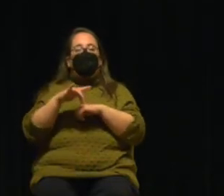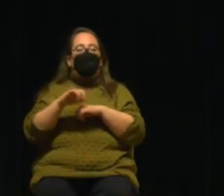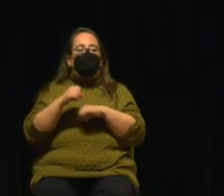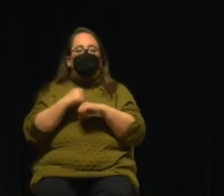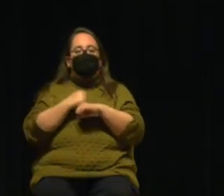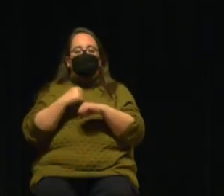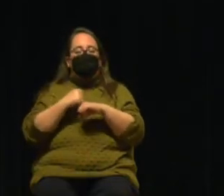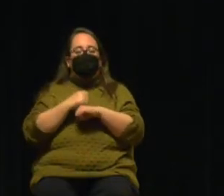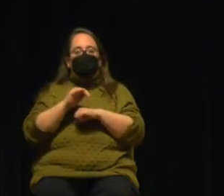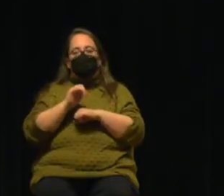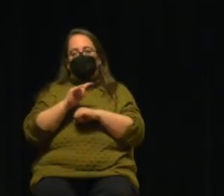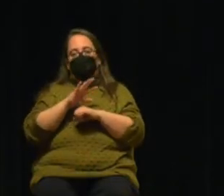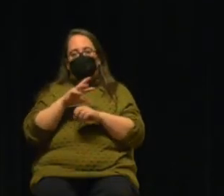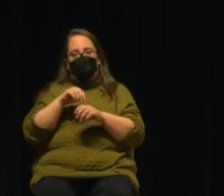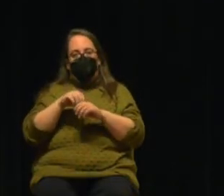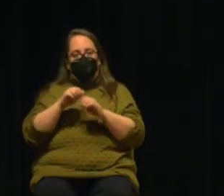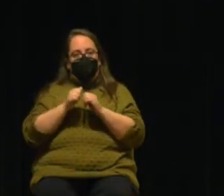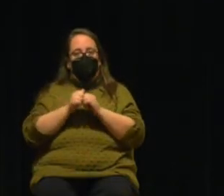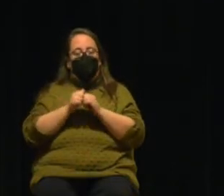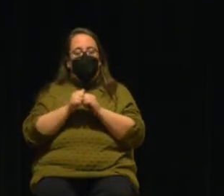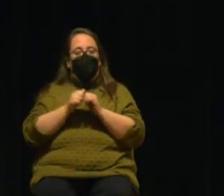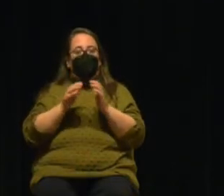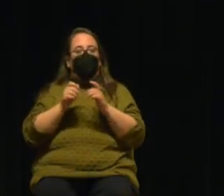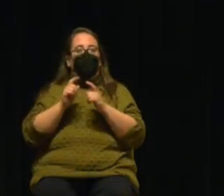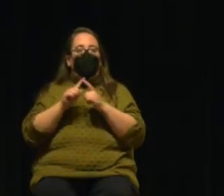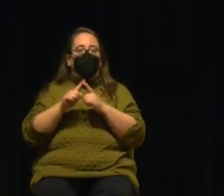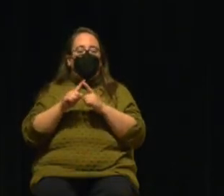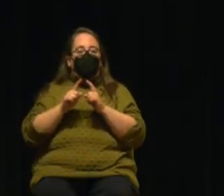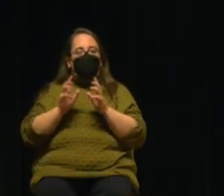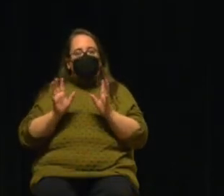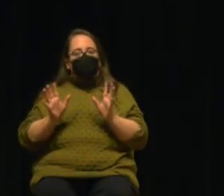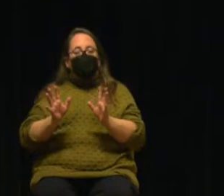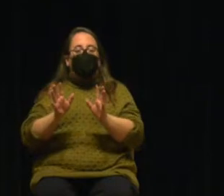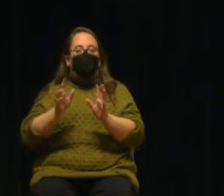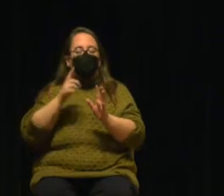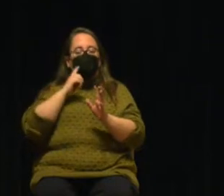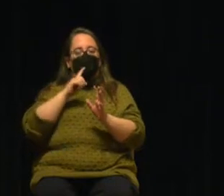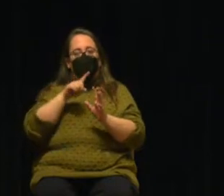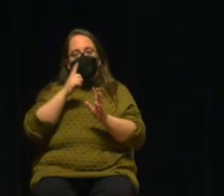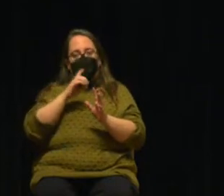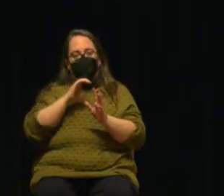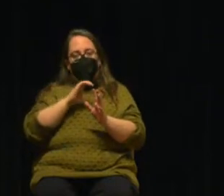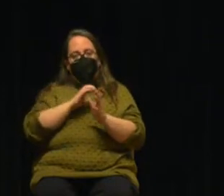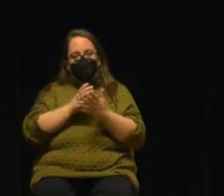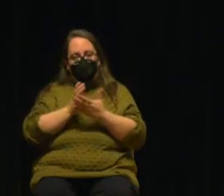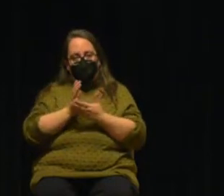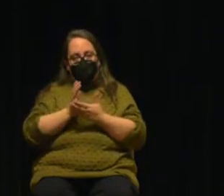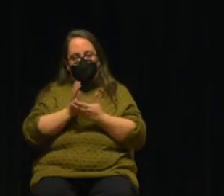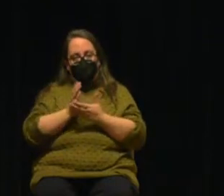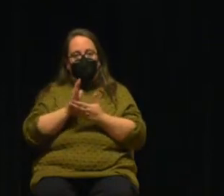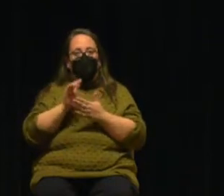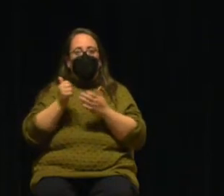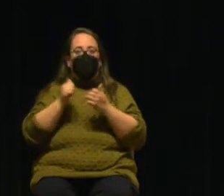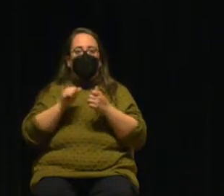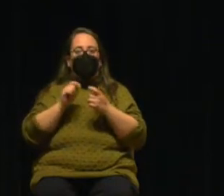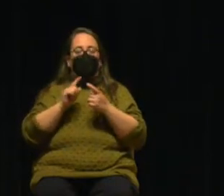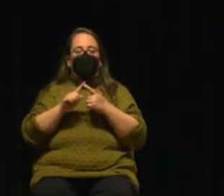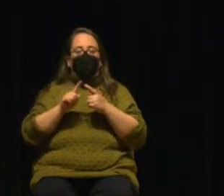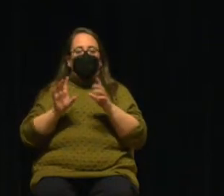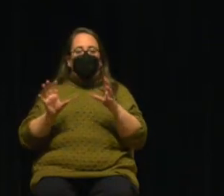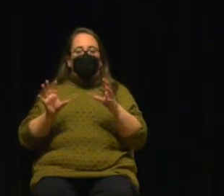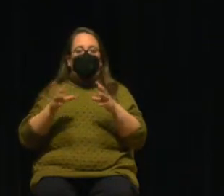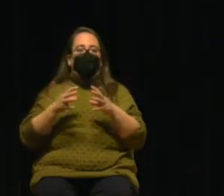crusades that Still would engage in as a way of pushing for Black citizenship rights was his attempt to